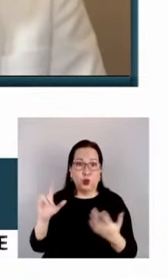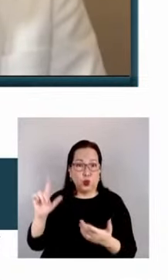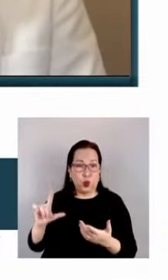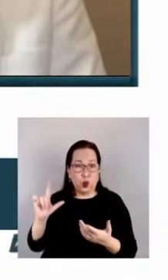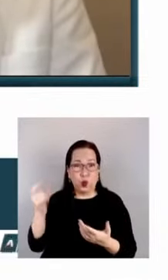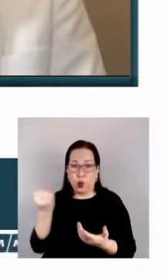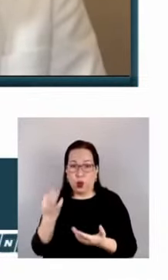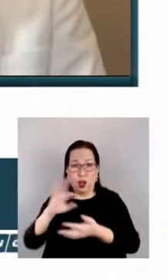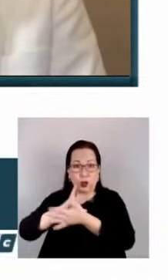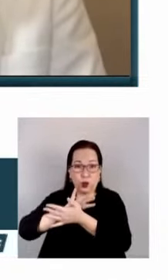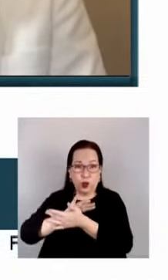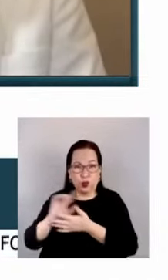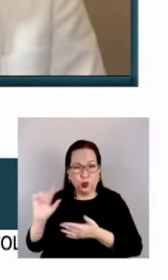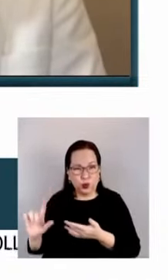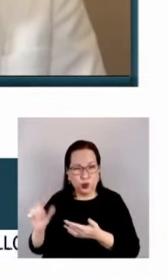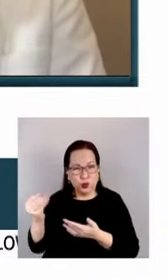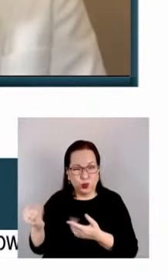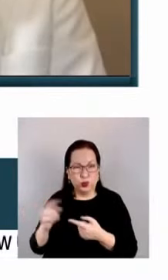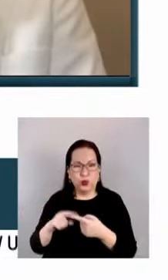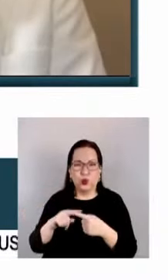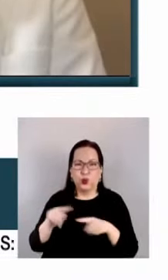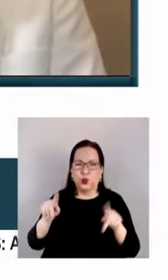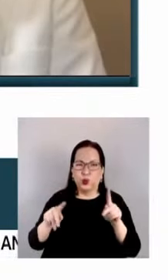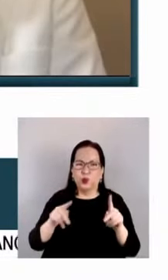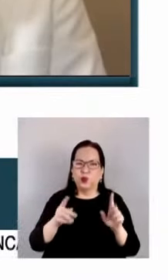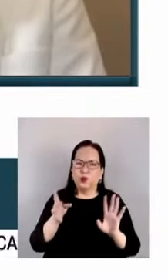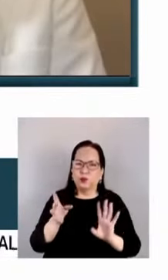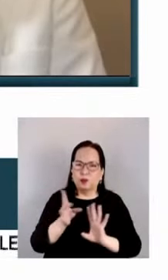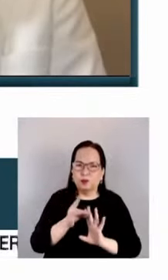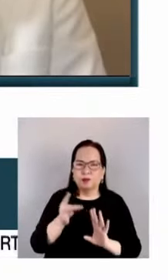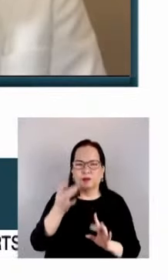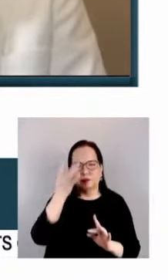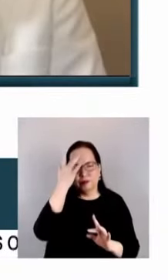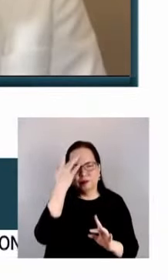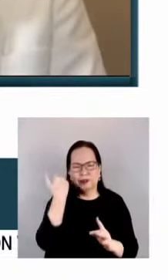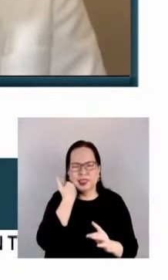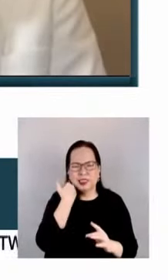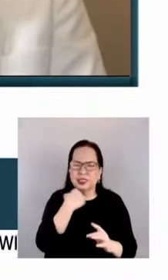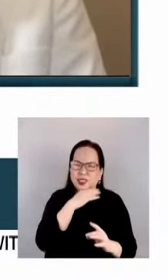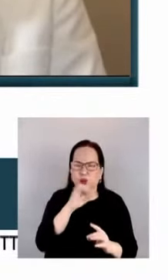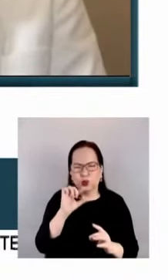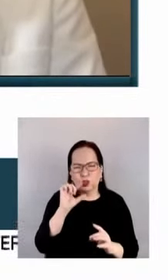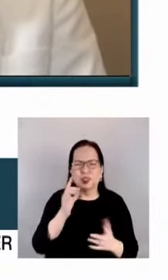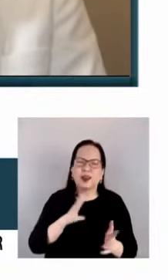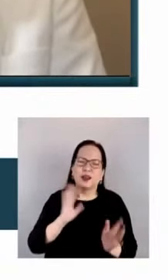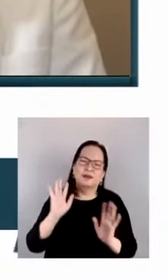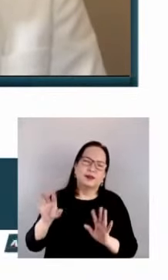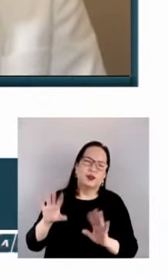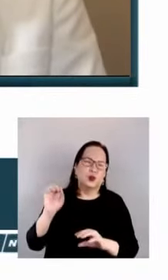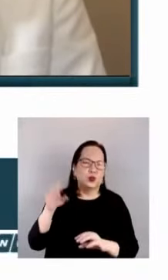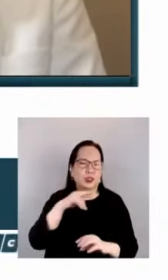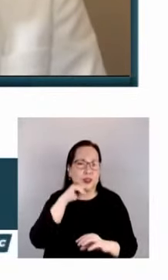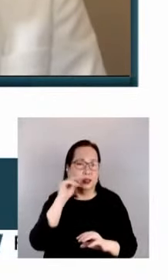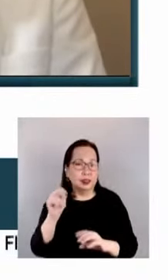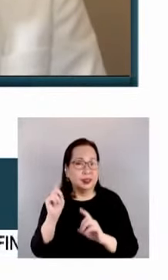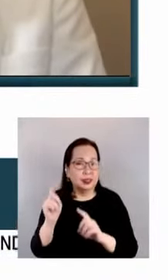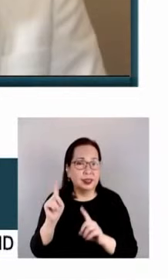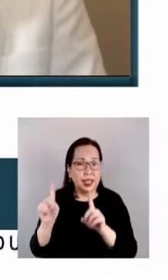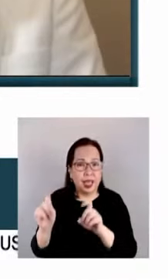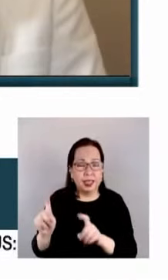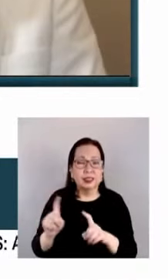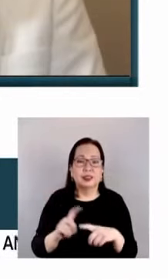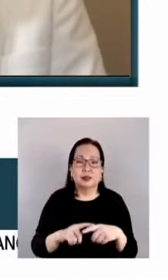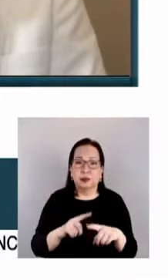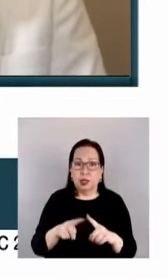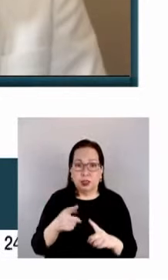and people are experiencing mild symptoms, and therefore they just want to ride it out and not test anymore. But then you also say